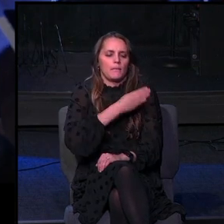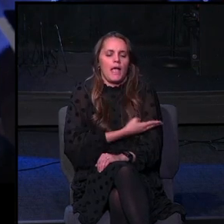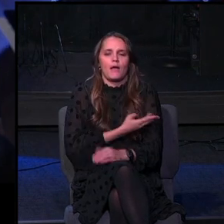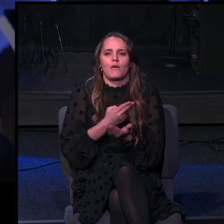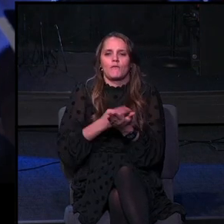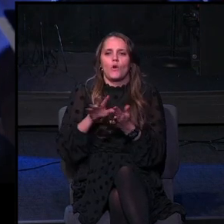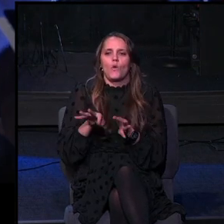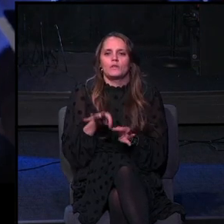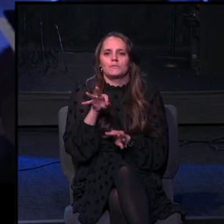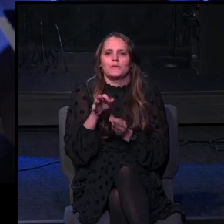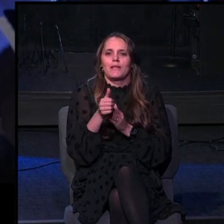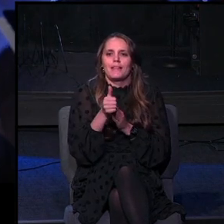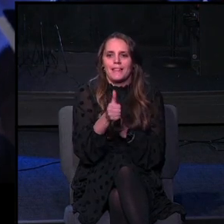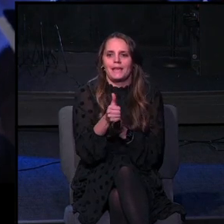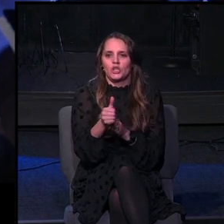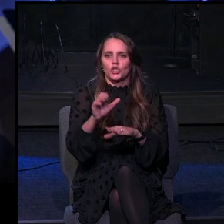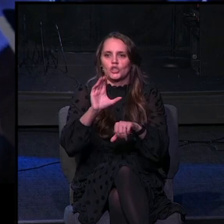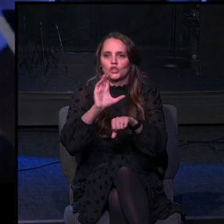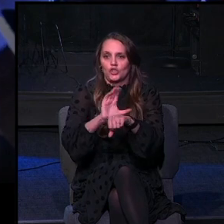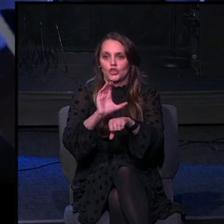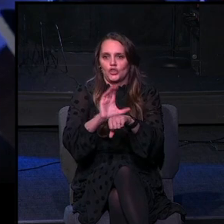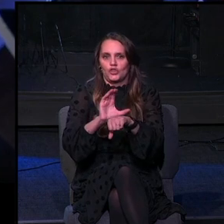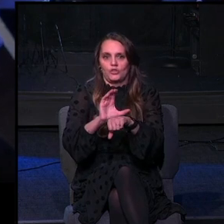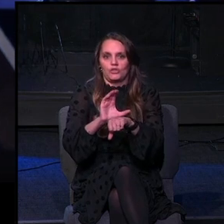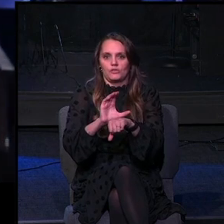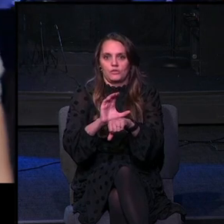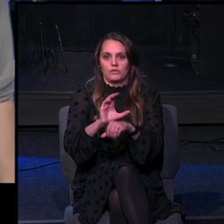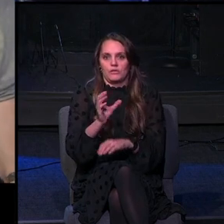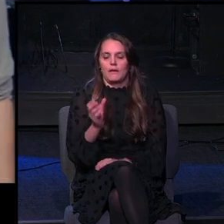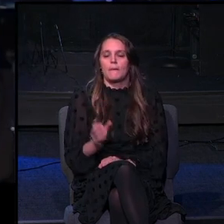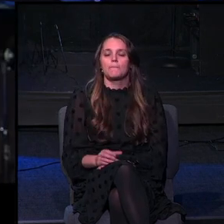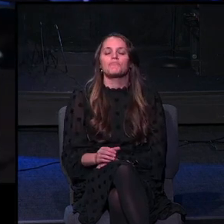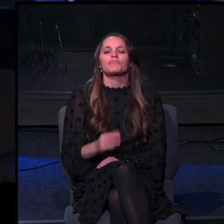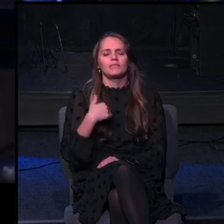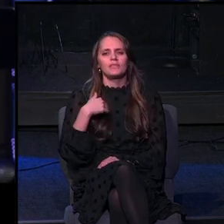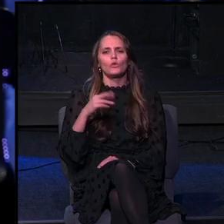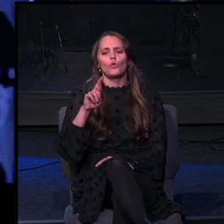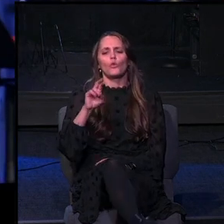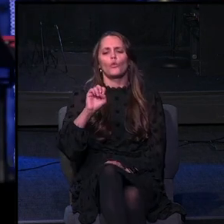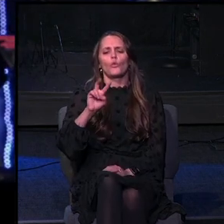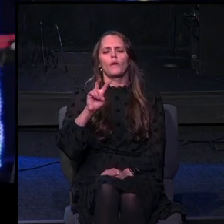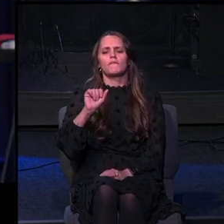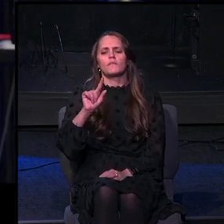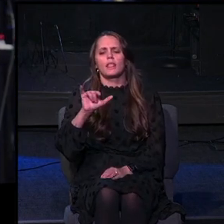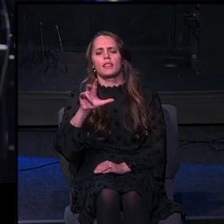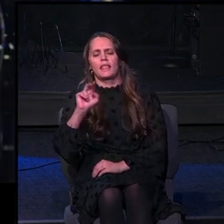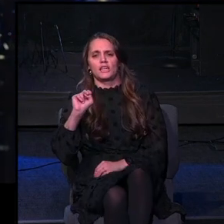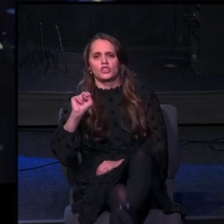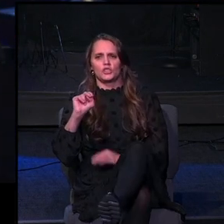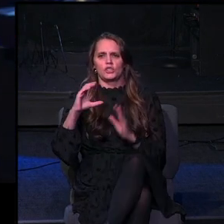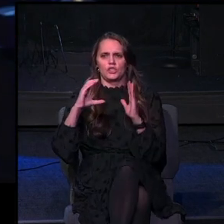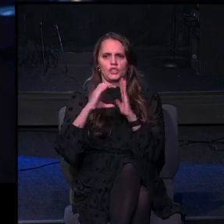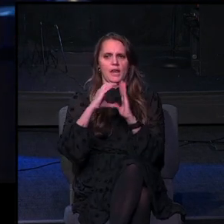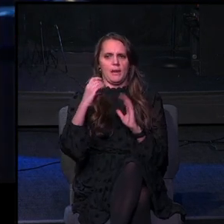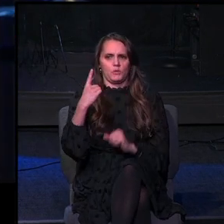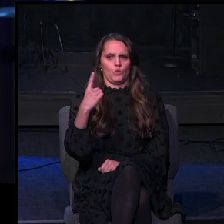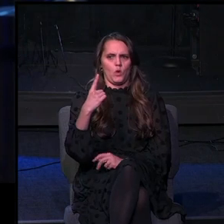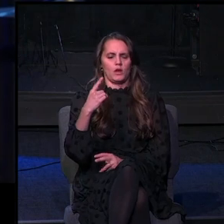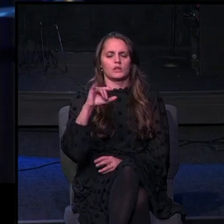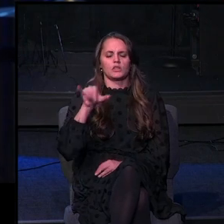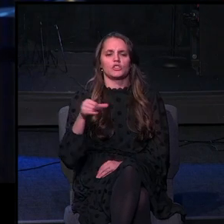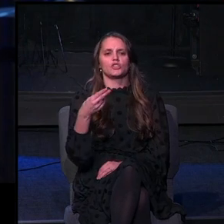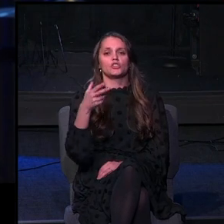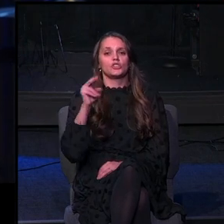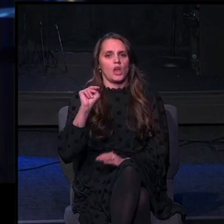church. He says, I'll give you the keys of the kingdom. Revelation, it says this in Revelation chapter 1. John is writing